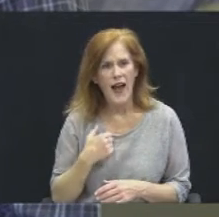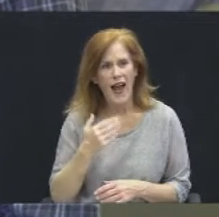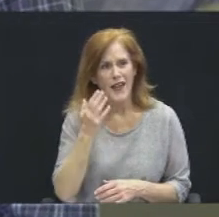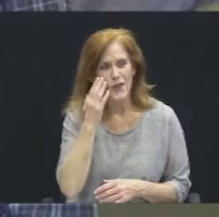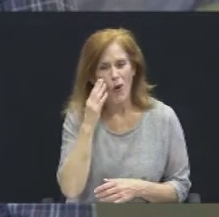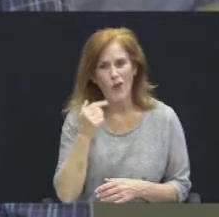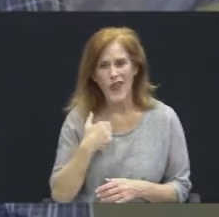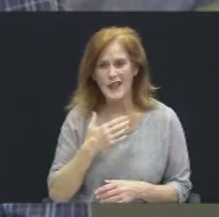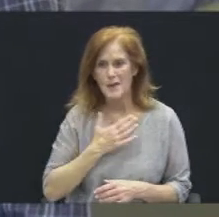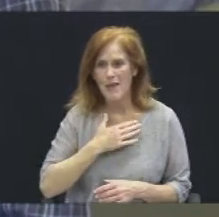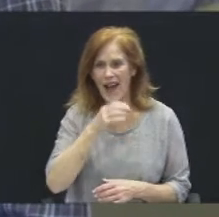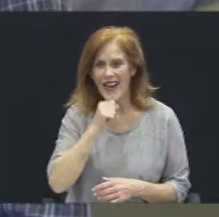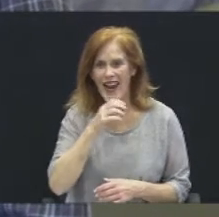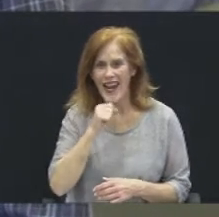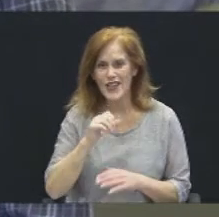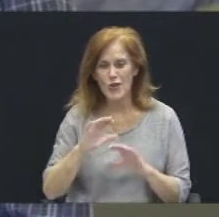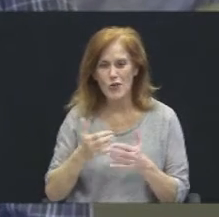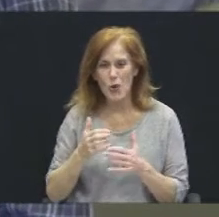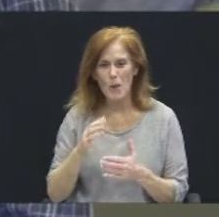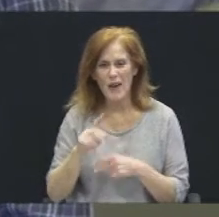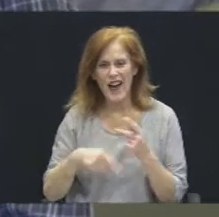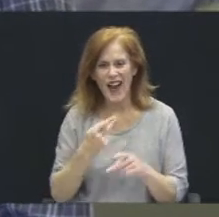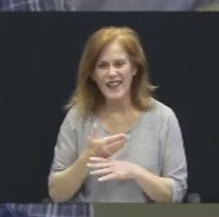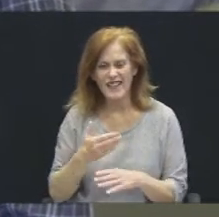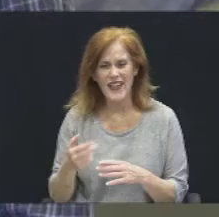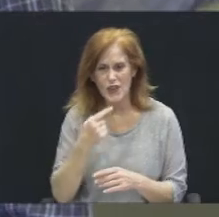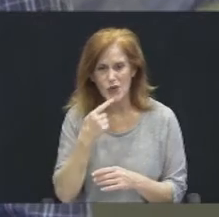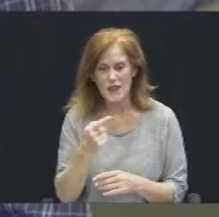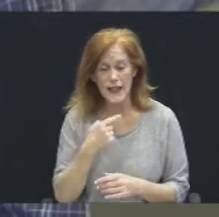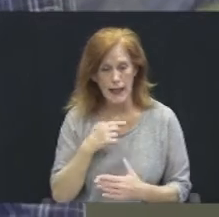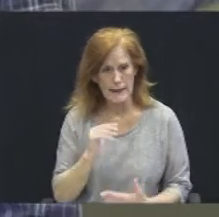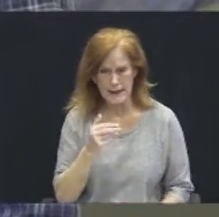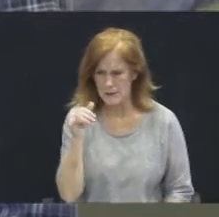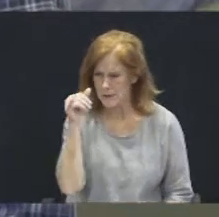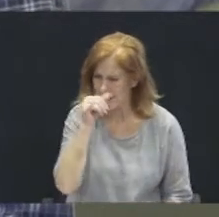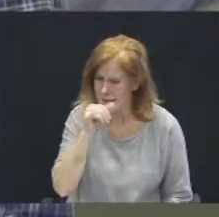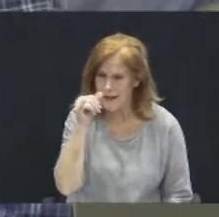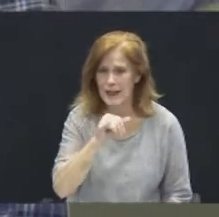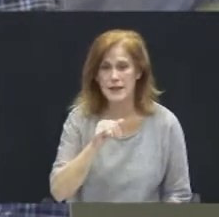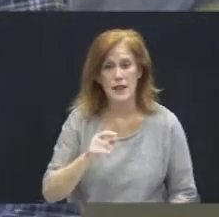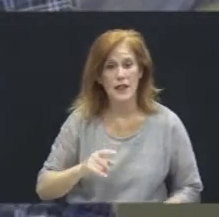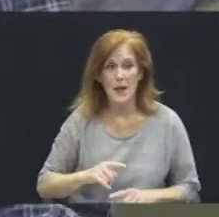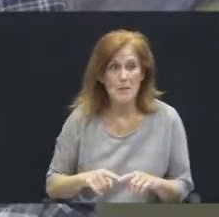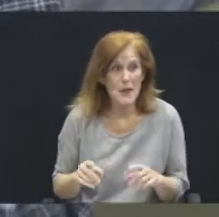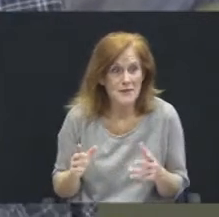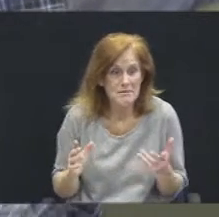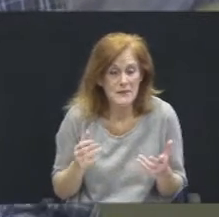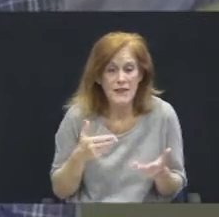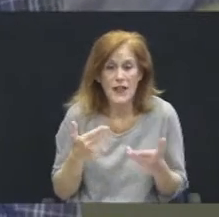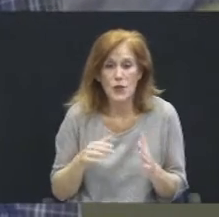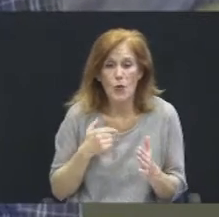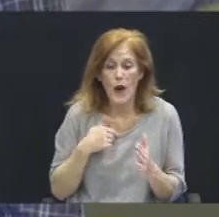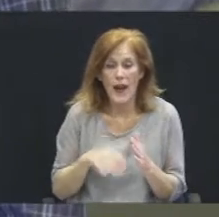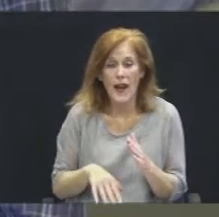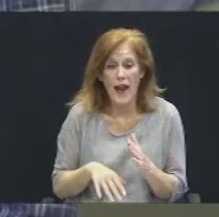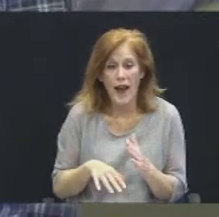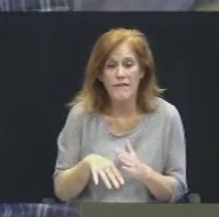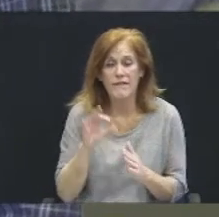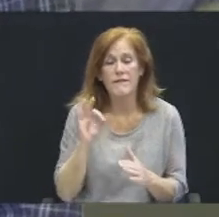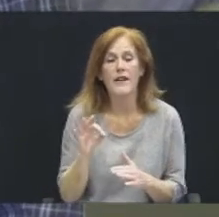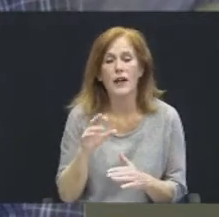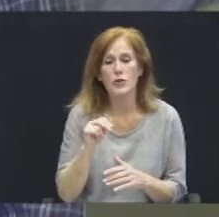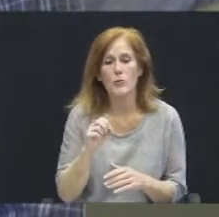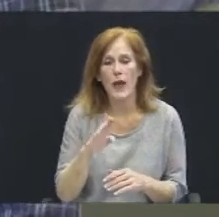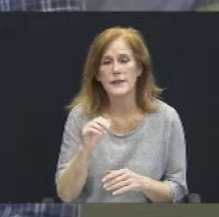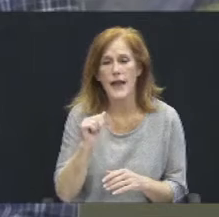thing to say, and it sounds ridiculous, but that's how I found the Nebraska APSE